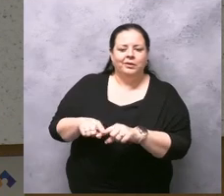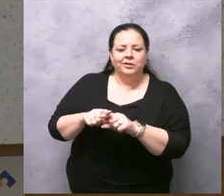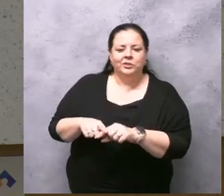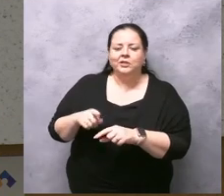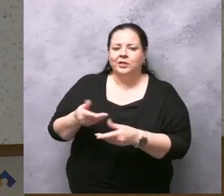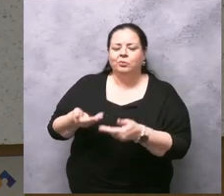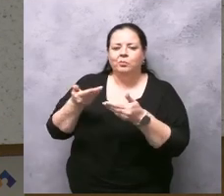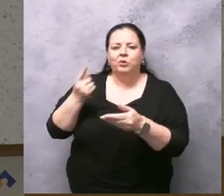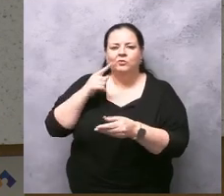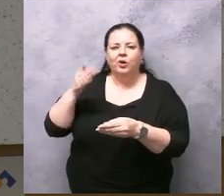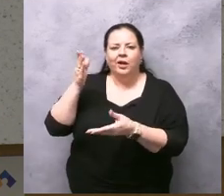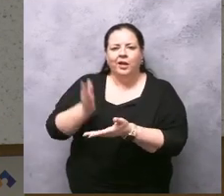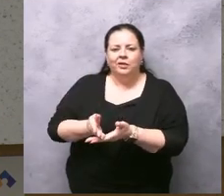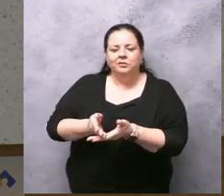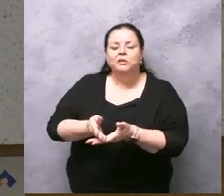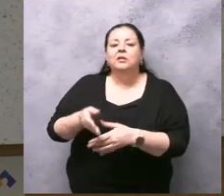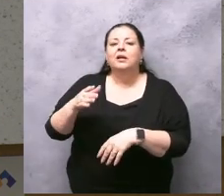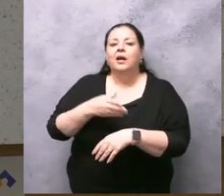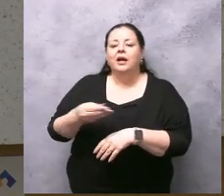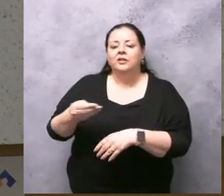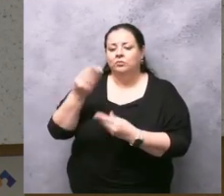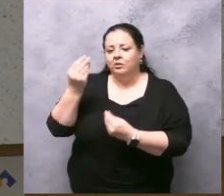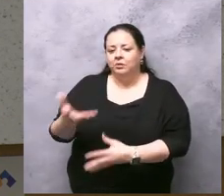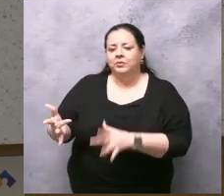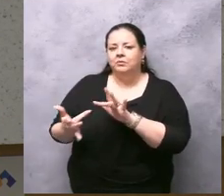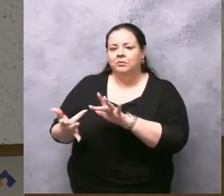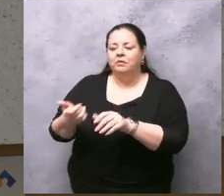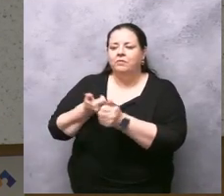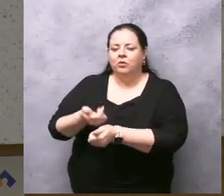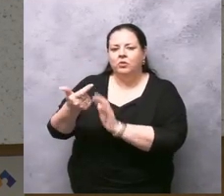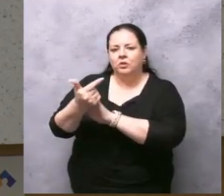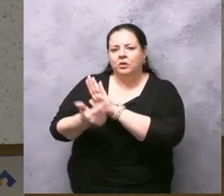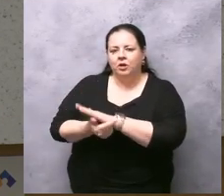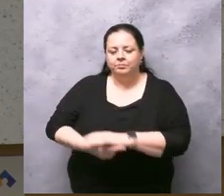for termination and to provide her notice of the same in accordance with the law.